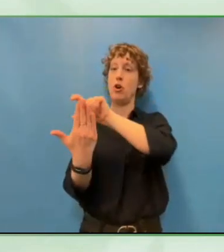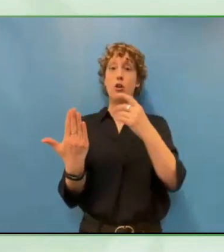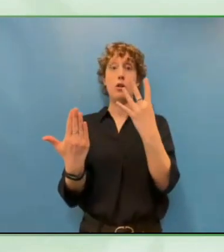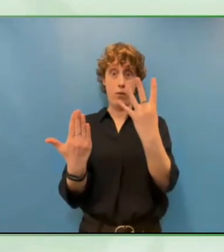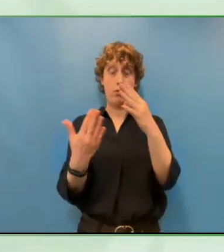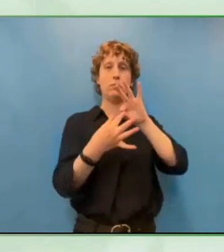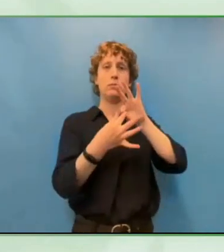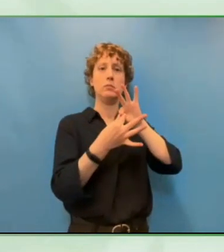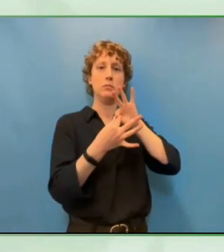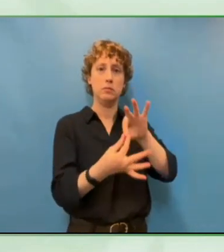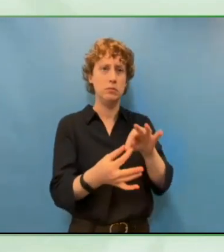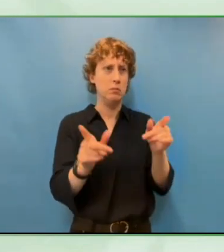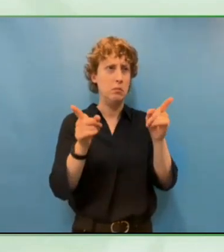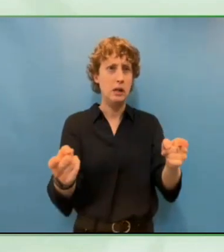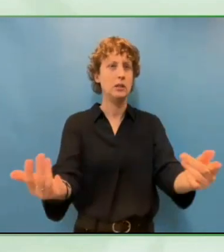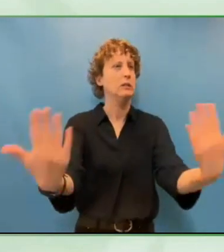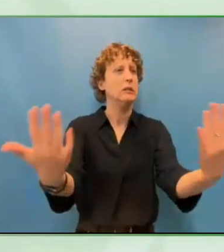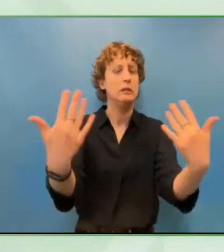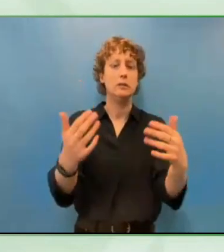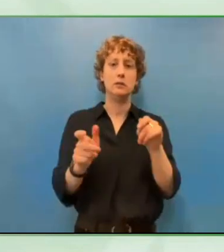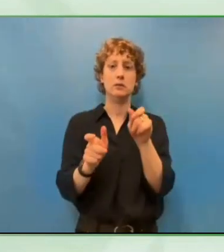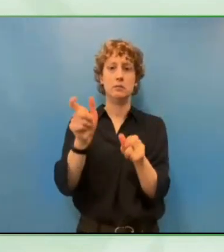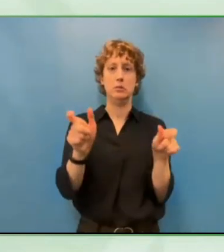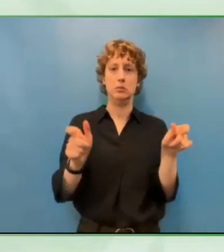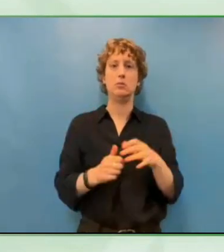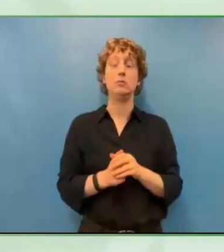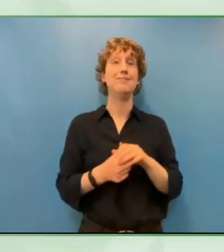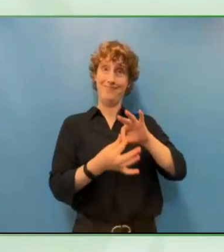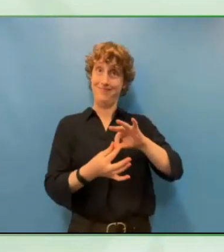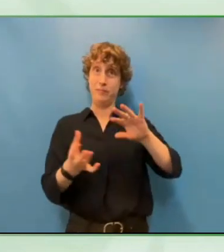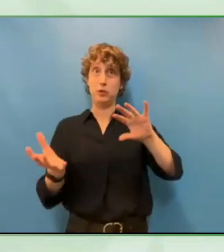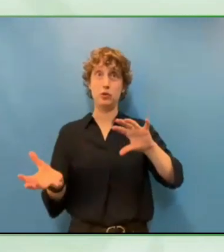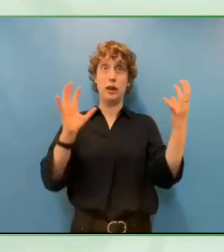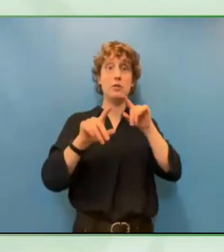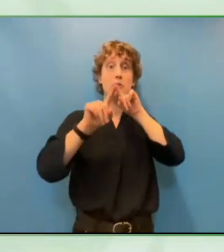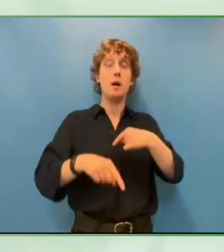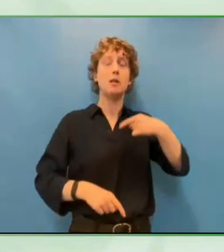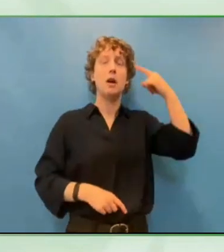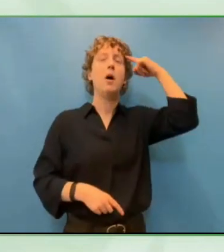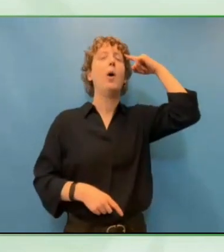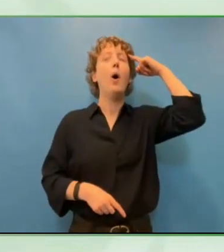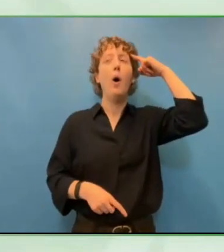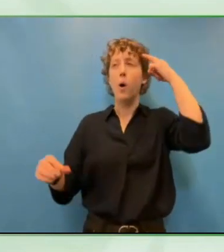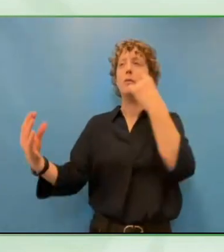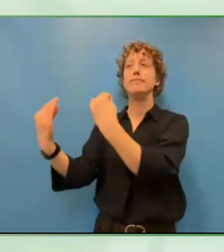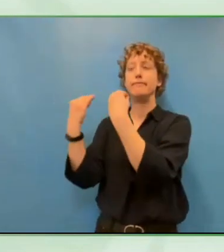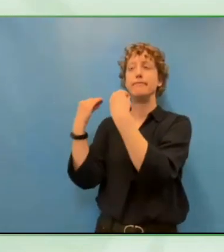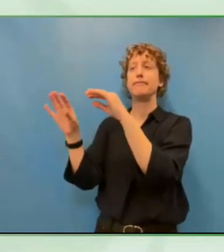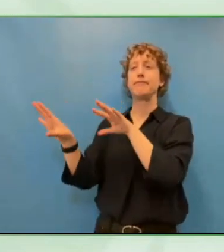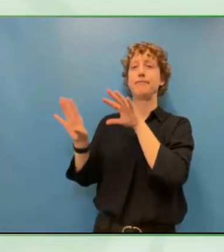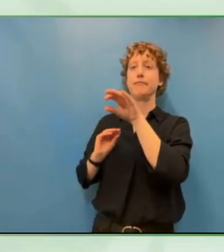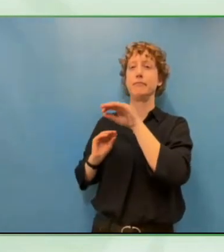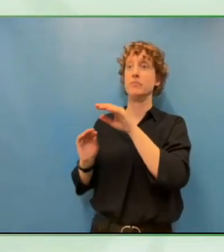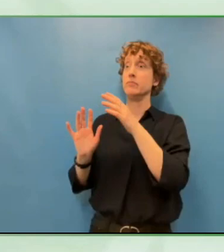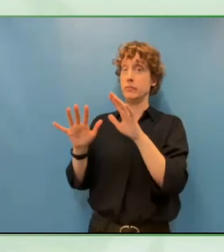are included. But especially in crisis response, what I also found out and what I really learned from having interactions, especially with the